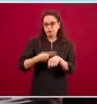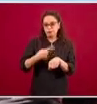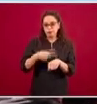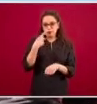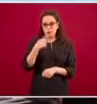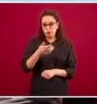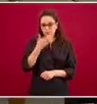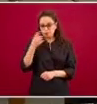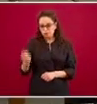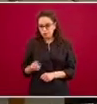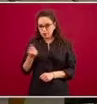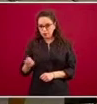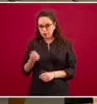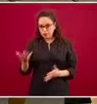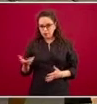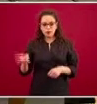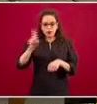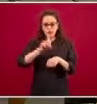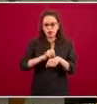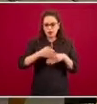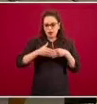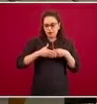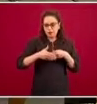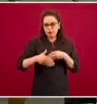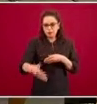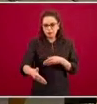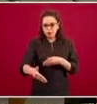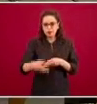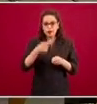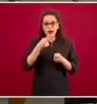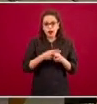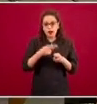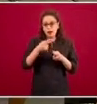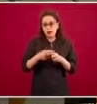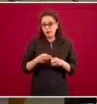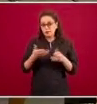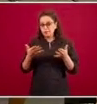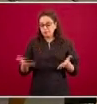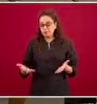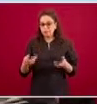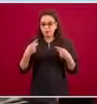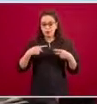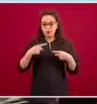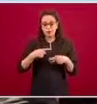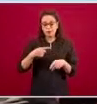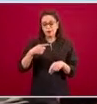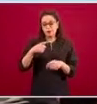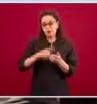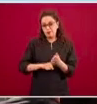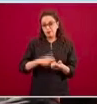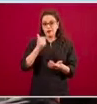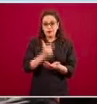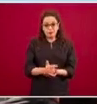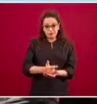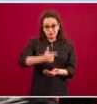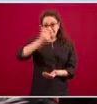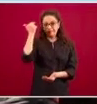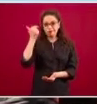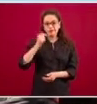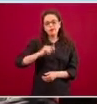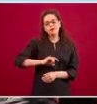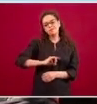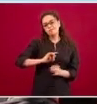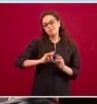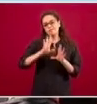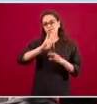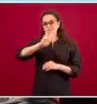So, of course, we can understand that from the moment the patient exhibits symptoms to the moment the